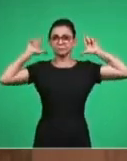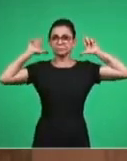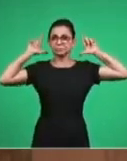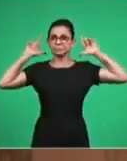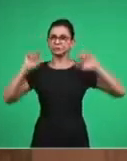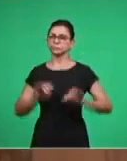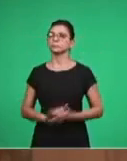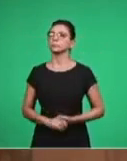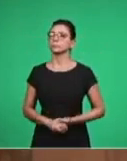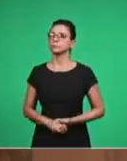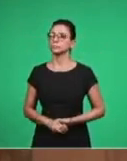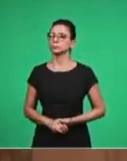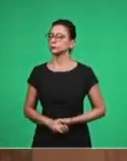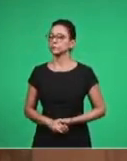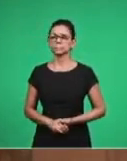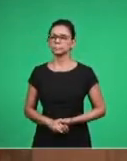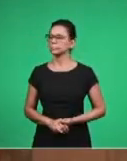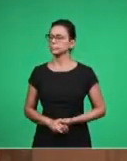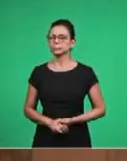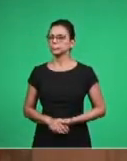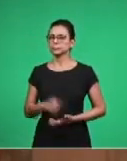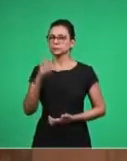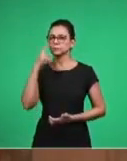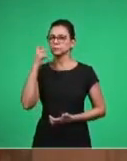trying to make themselves appear big.